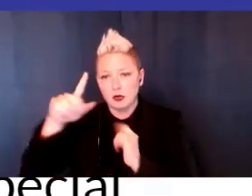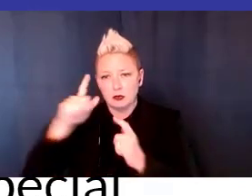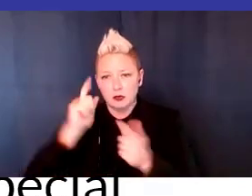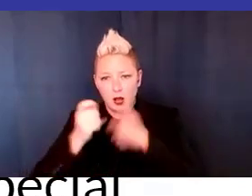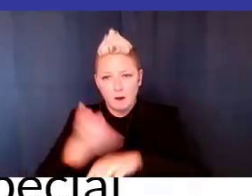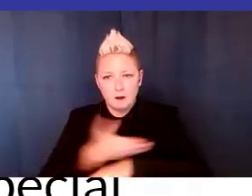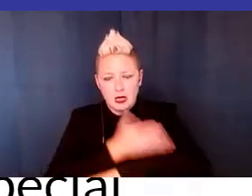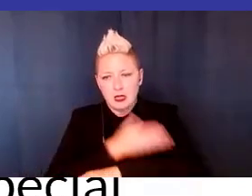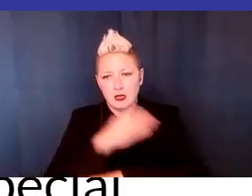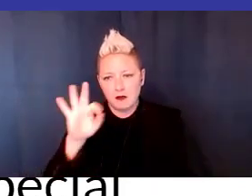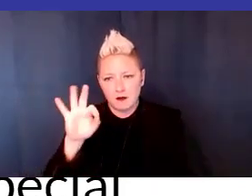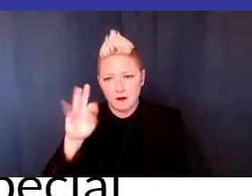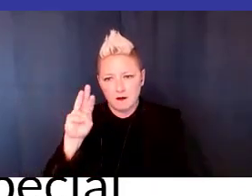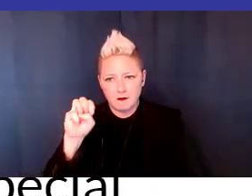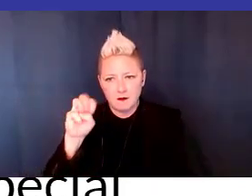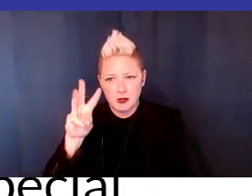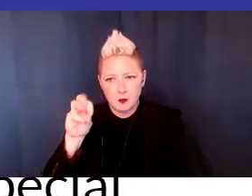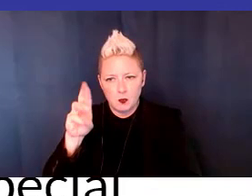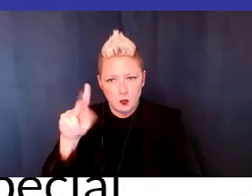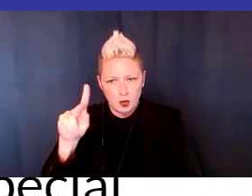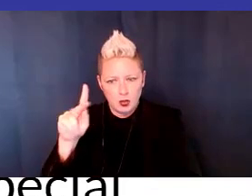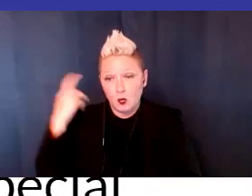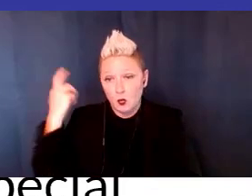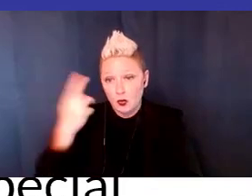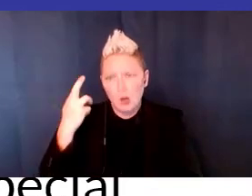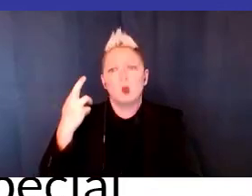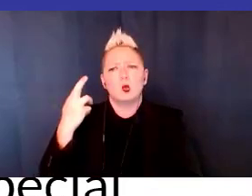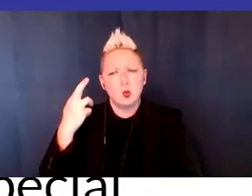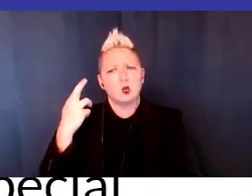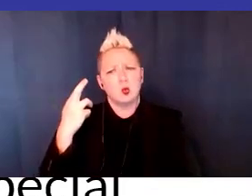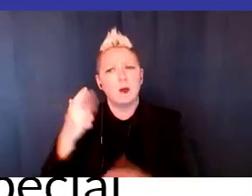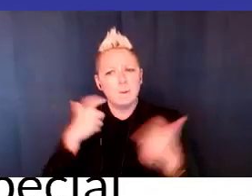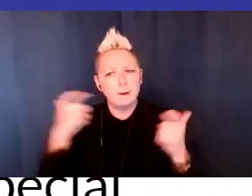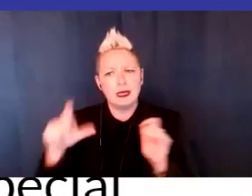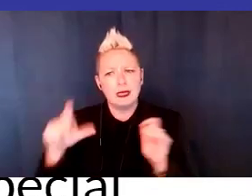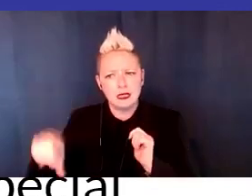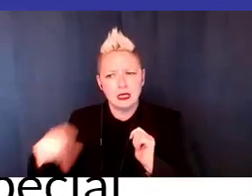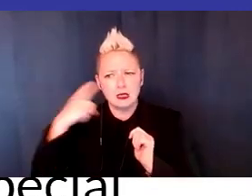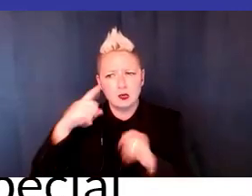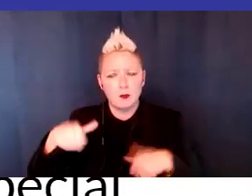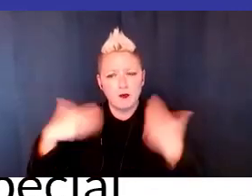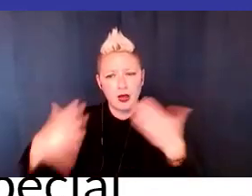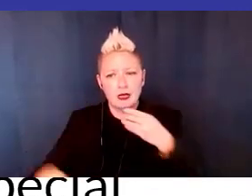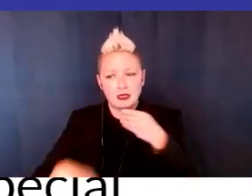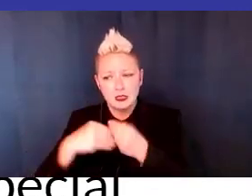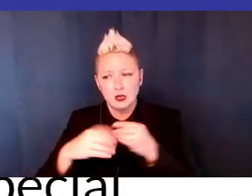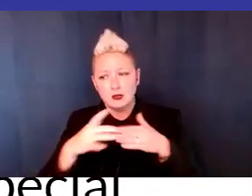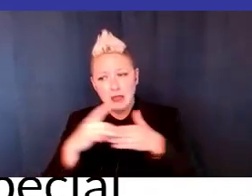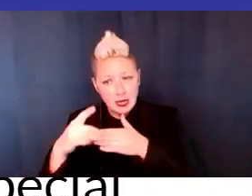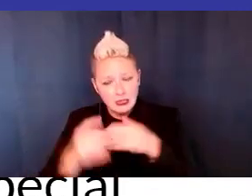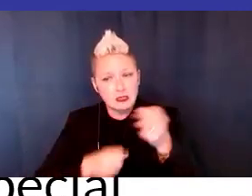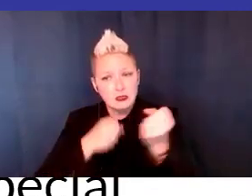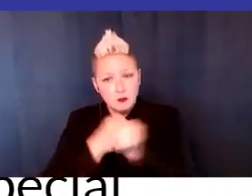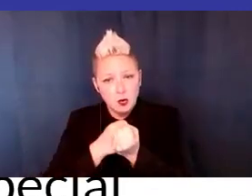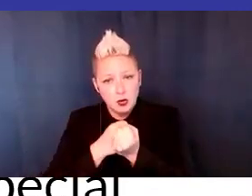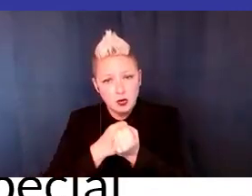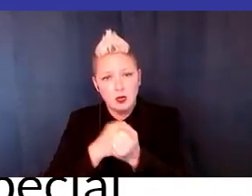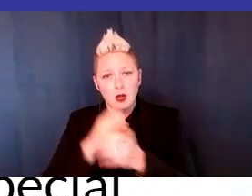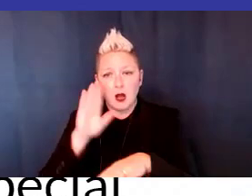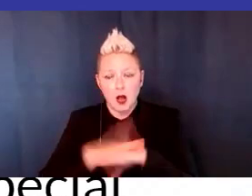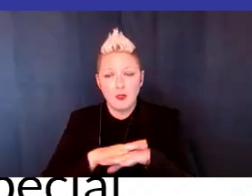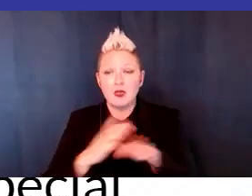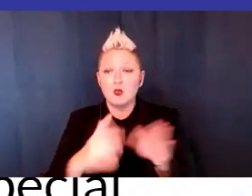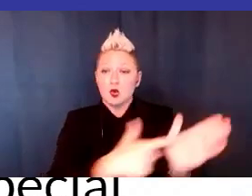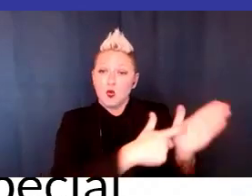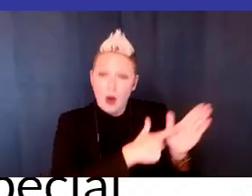trainings, we realized that there really was a need to also provide additional guidance and support around the requirements